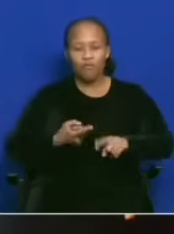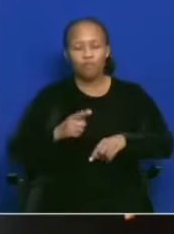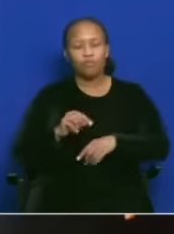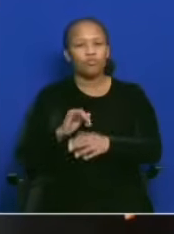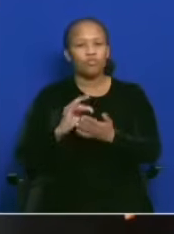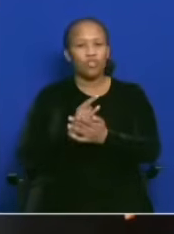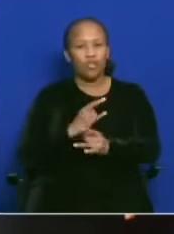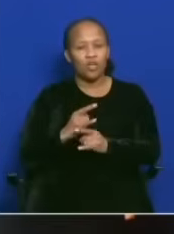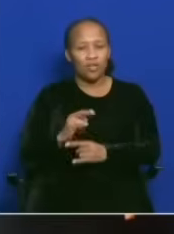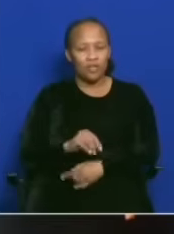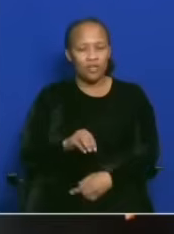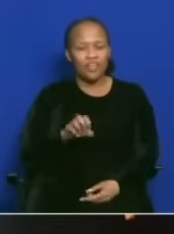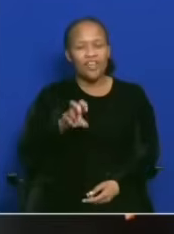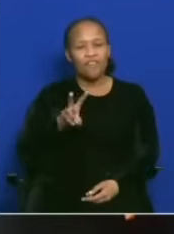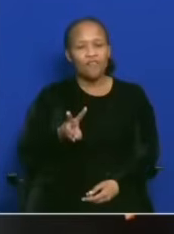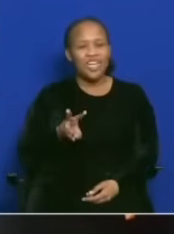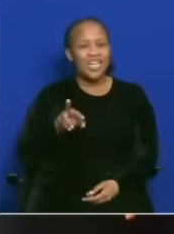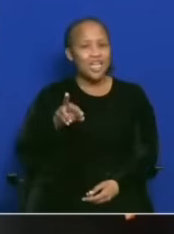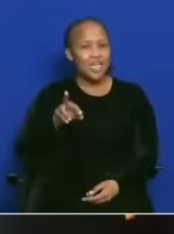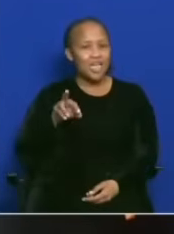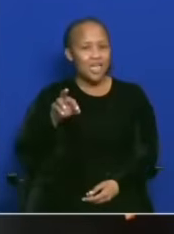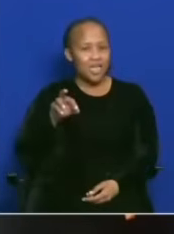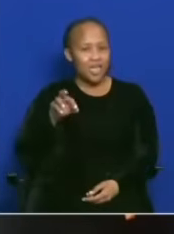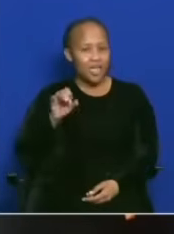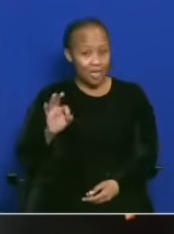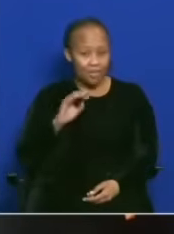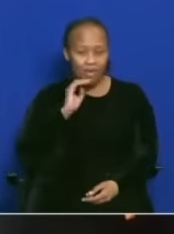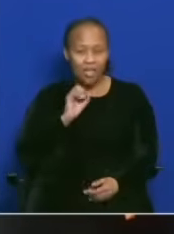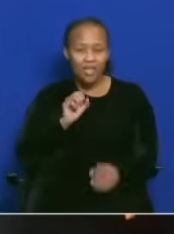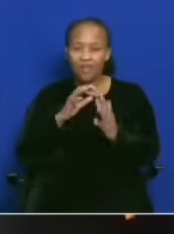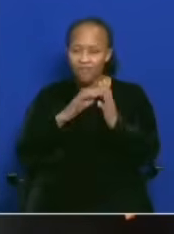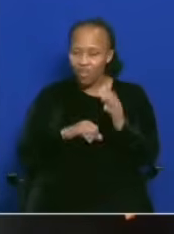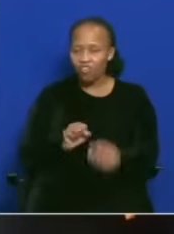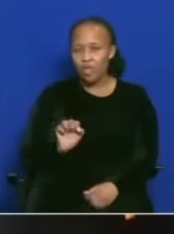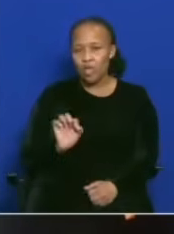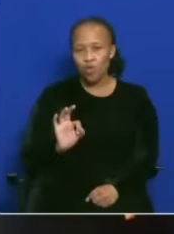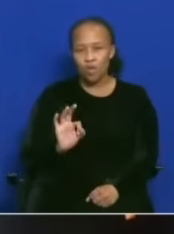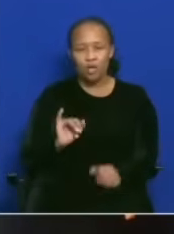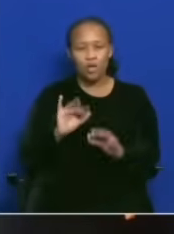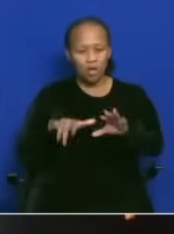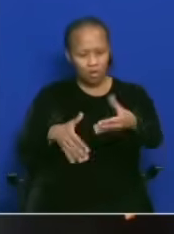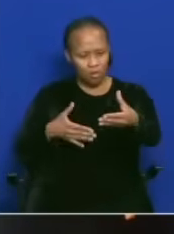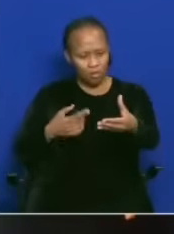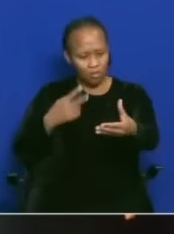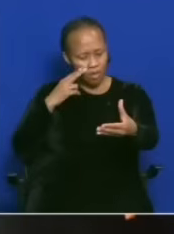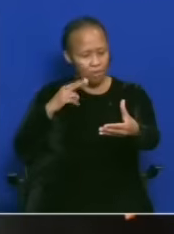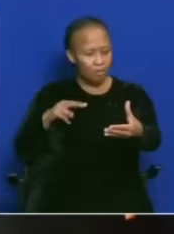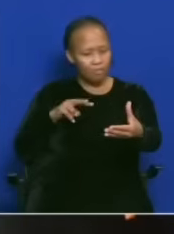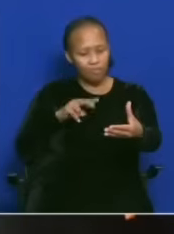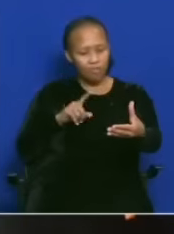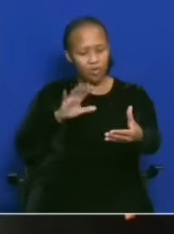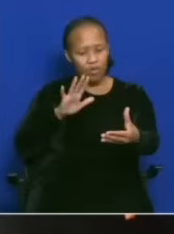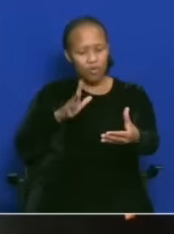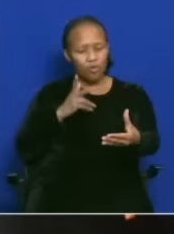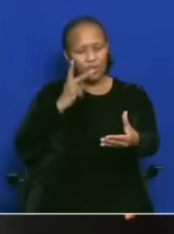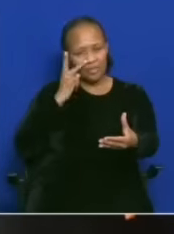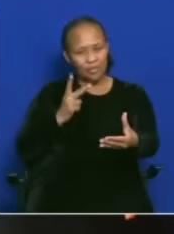3. And if we look at the document itself, you'll see several places where there are